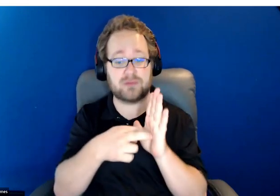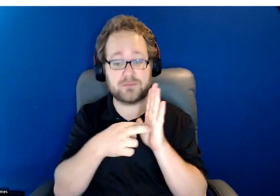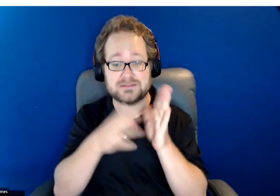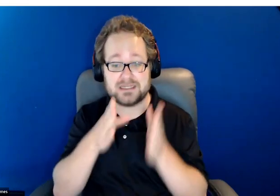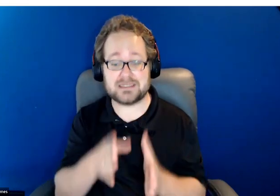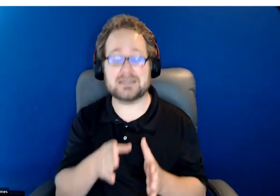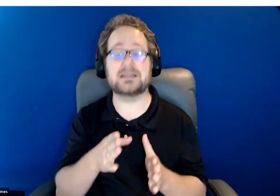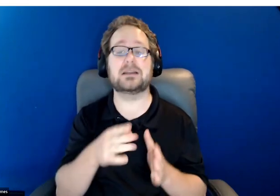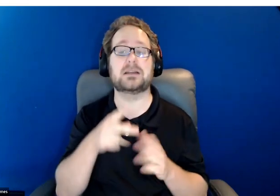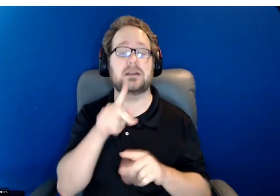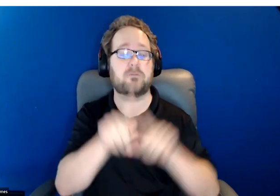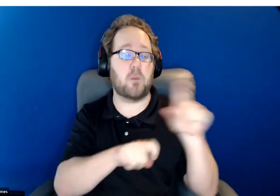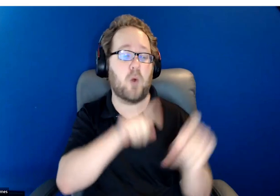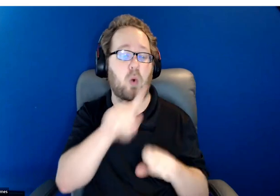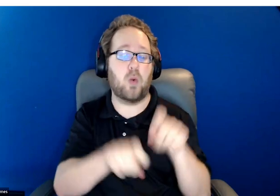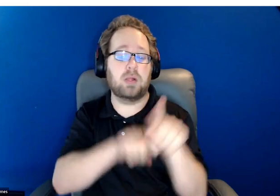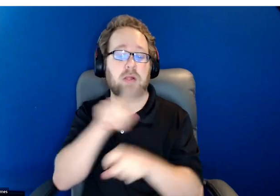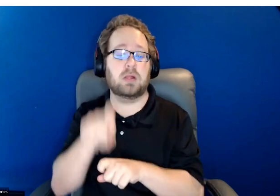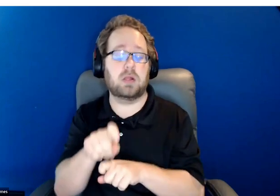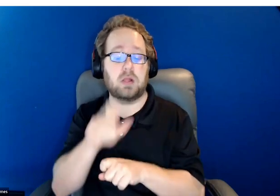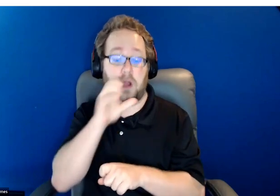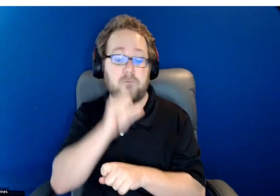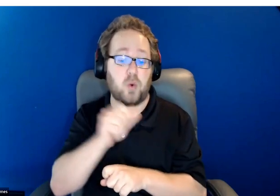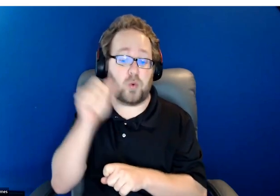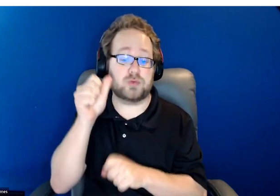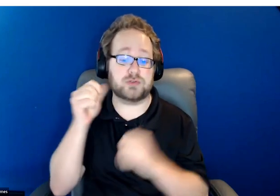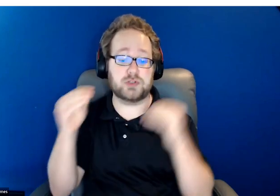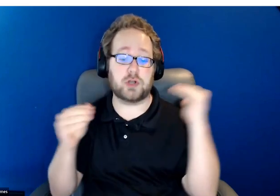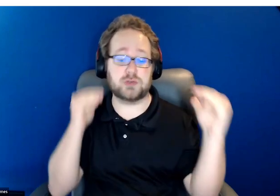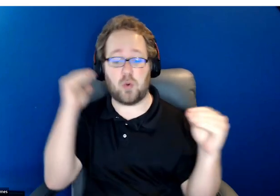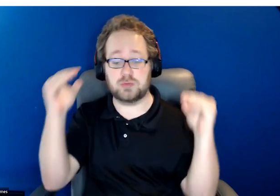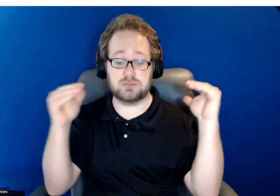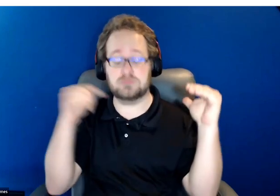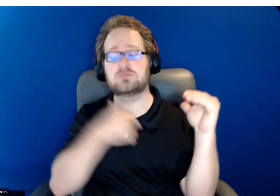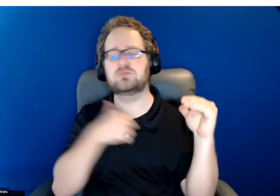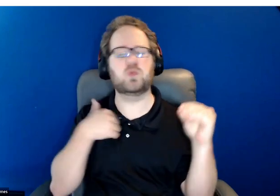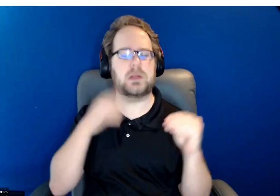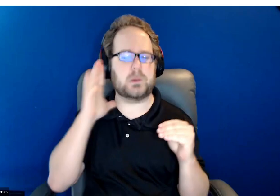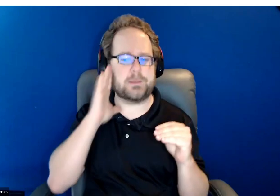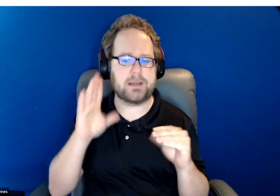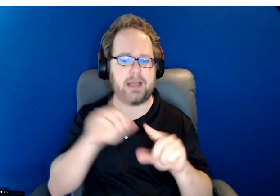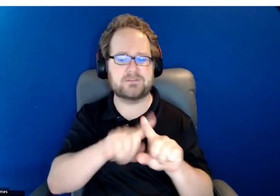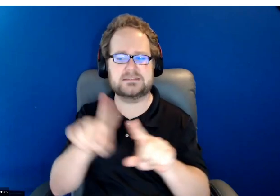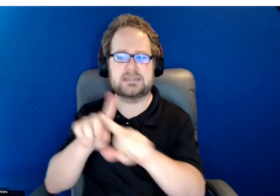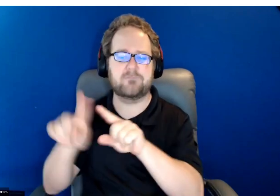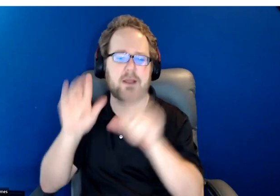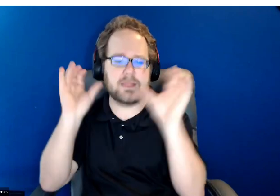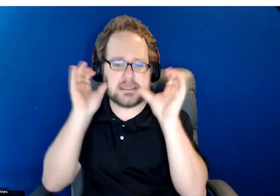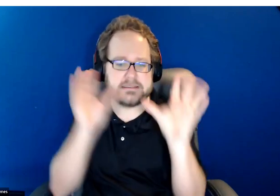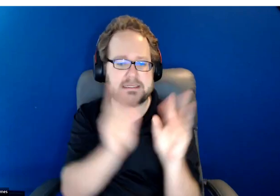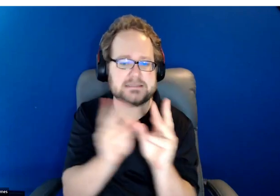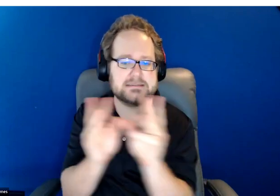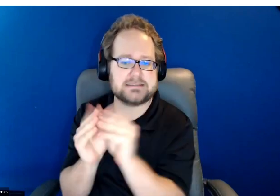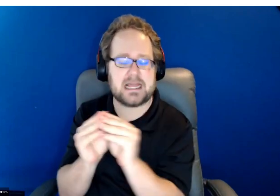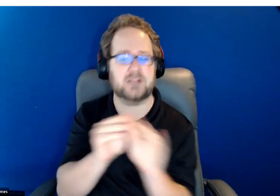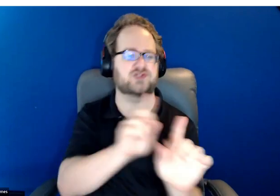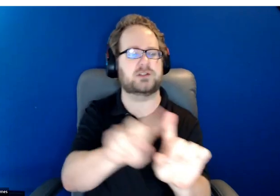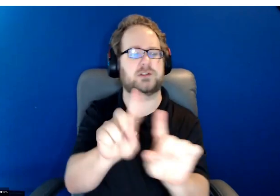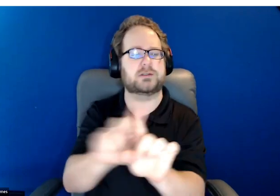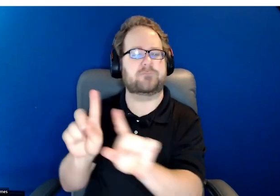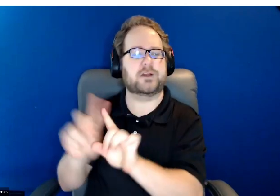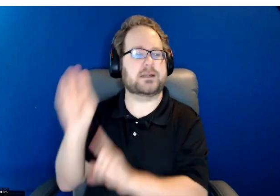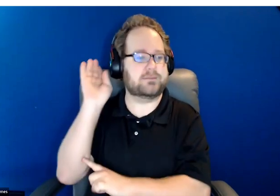of older adults. We will be hosting a variety of listening sessions at different conferences, and there will be